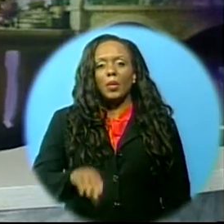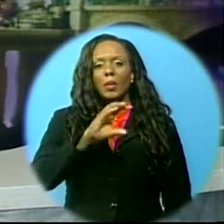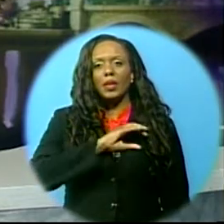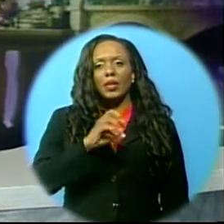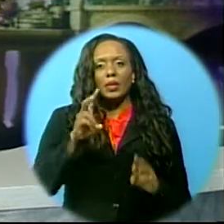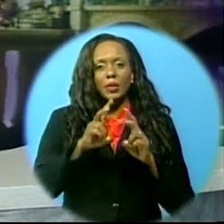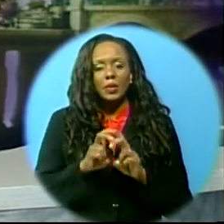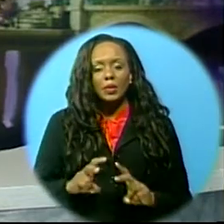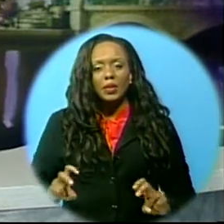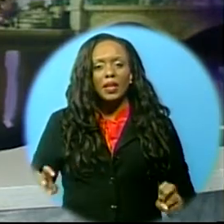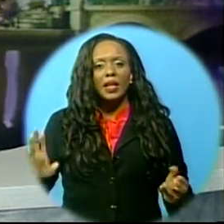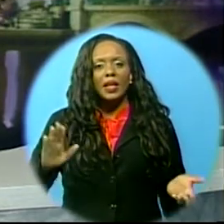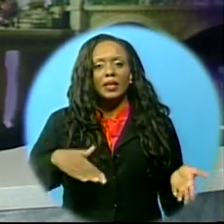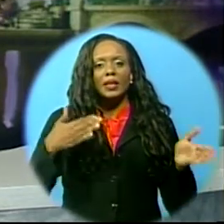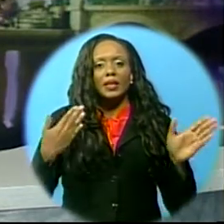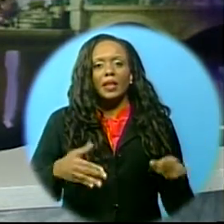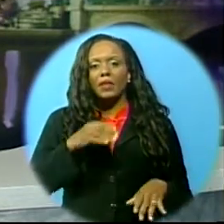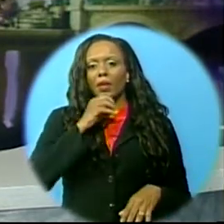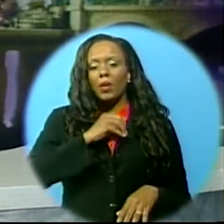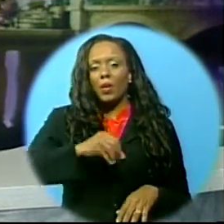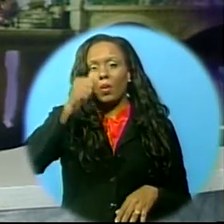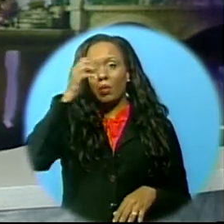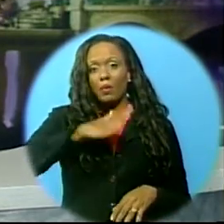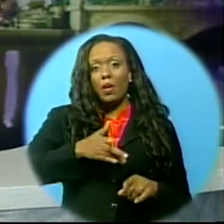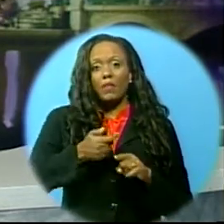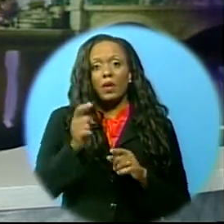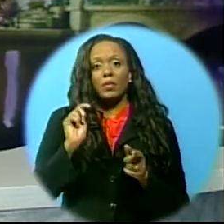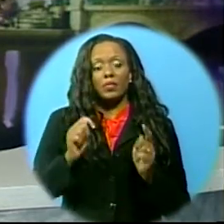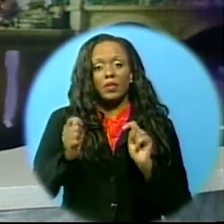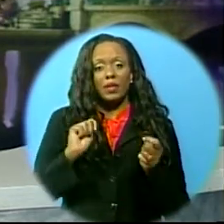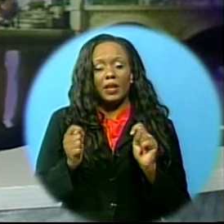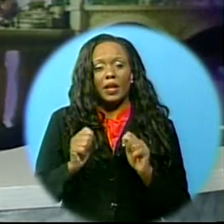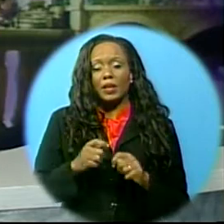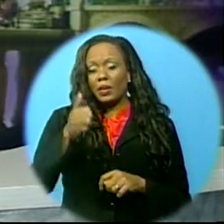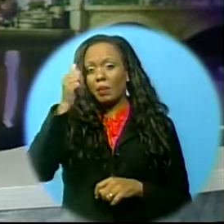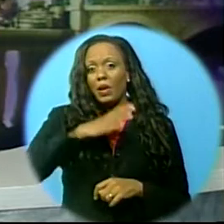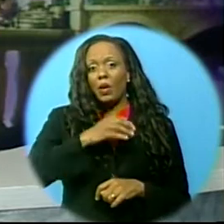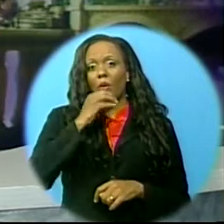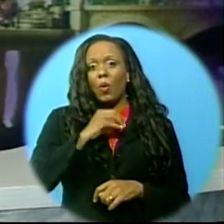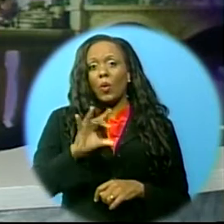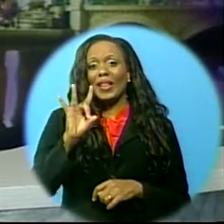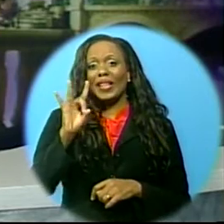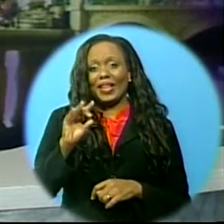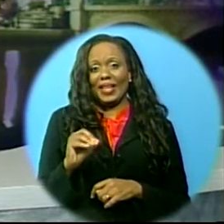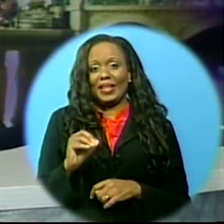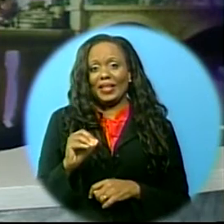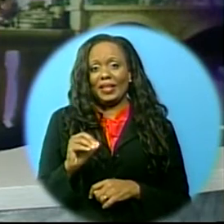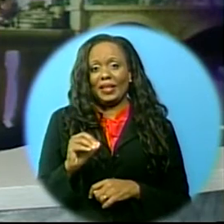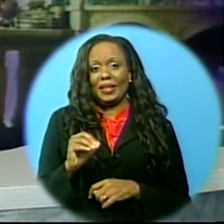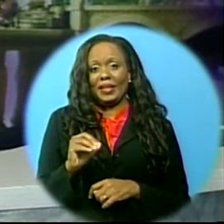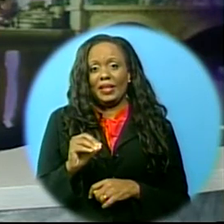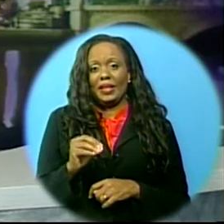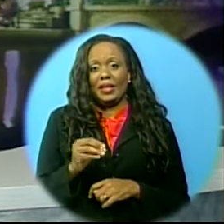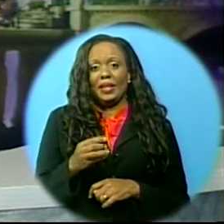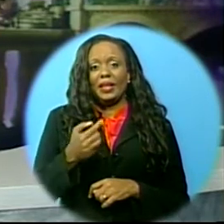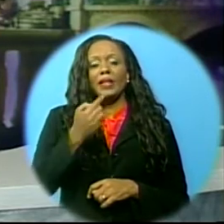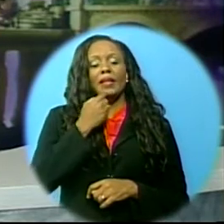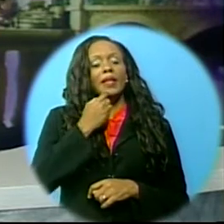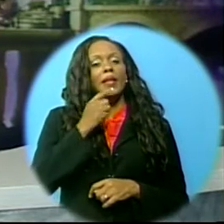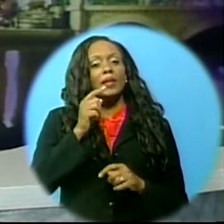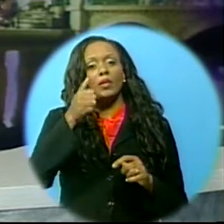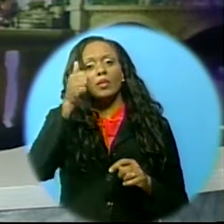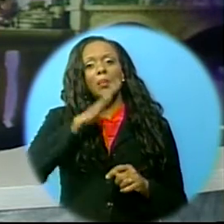Lisa. Well, police are probing the unnatural death of an elderly Trinidadian visitor. He is 80-year-old Yusuf